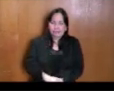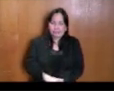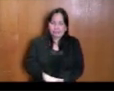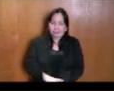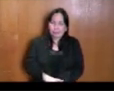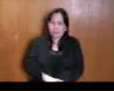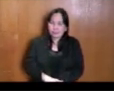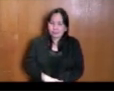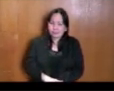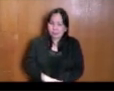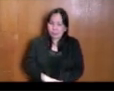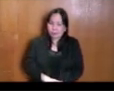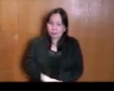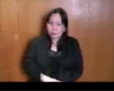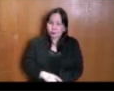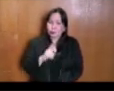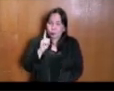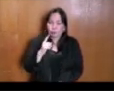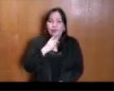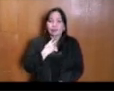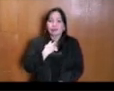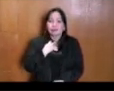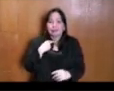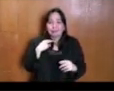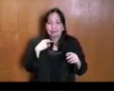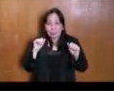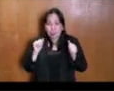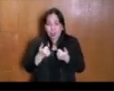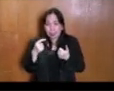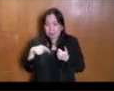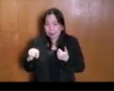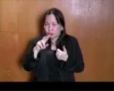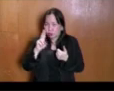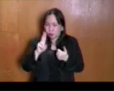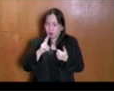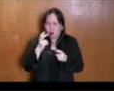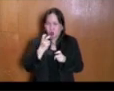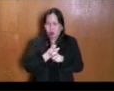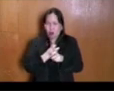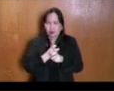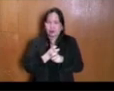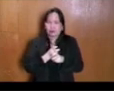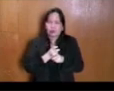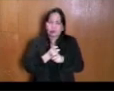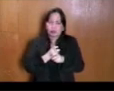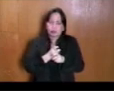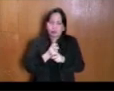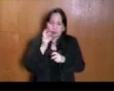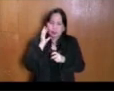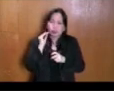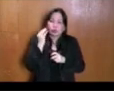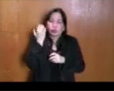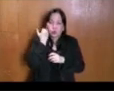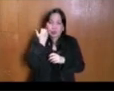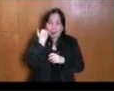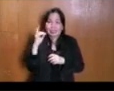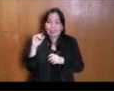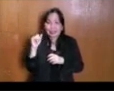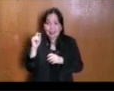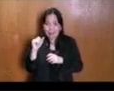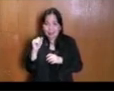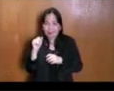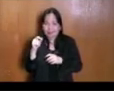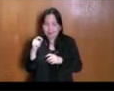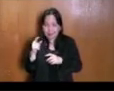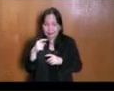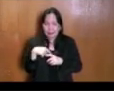So one of the main challenges that we data practitioners face is the lack of data or data scarcity.